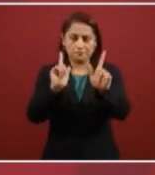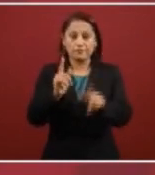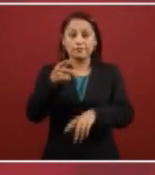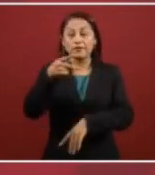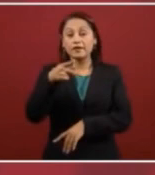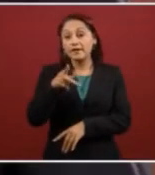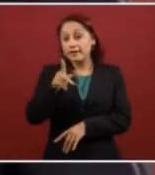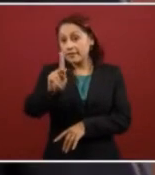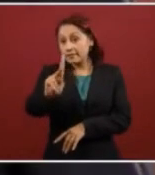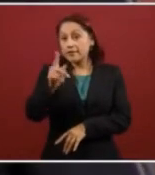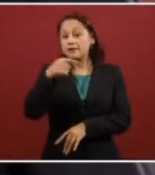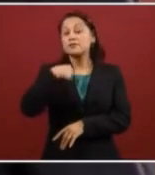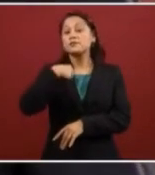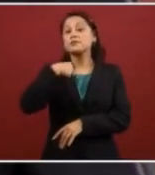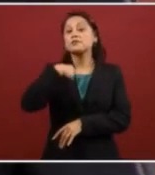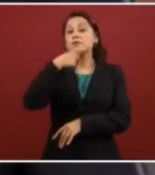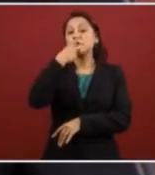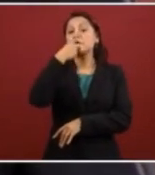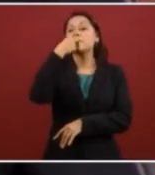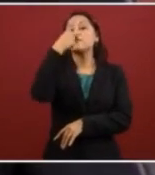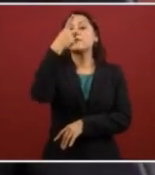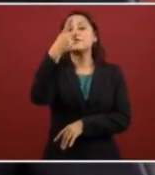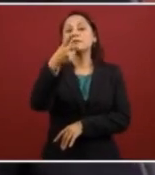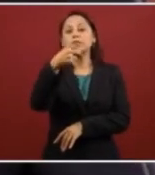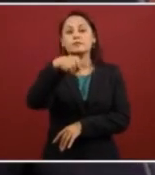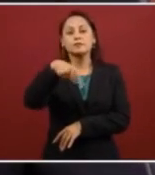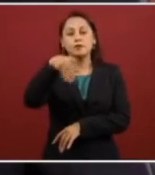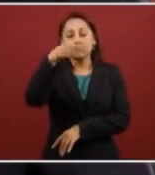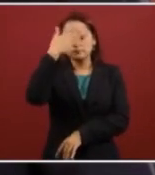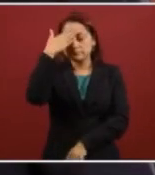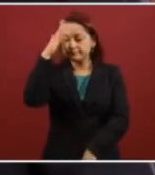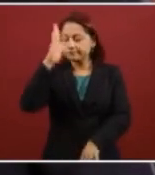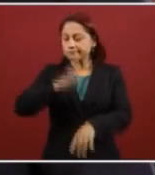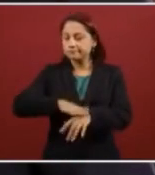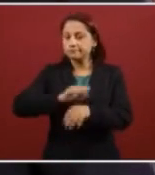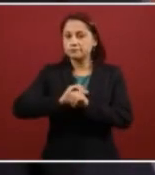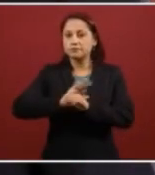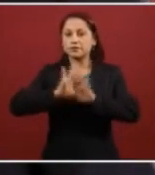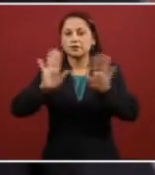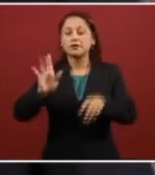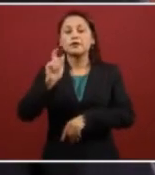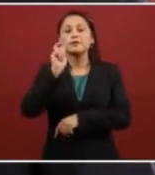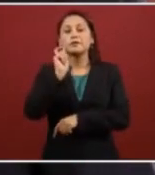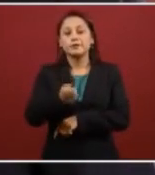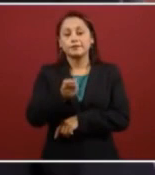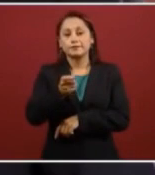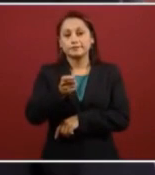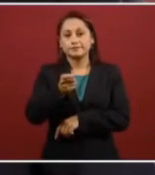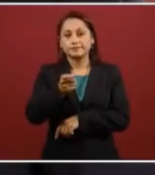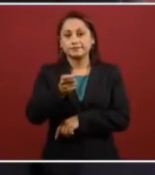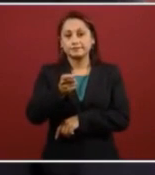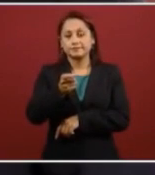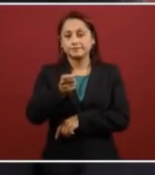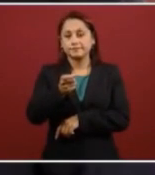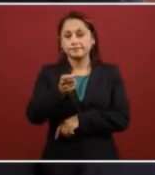very que clear no se va a mover is that we will not en nada move in any way la